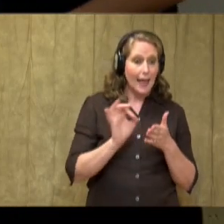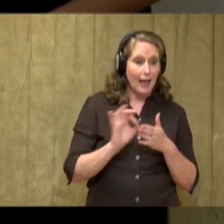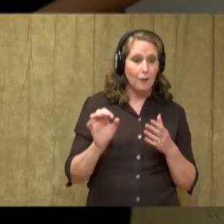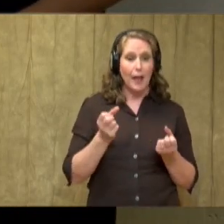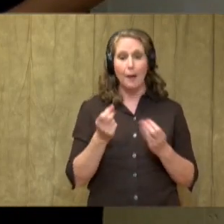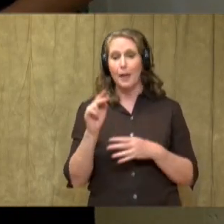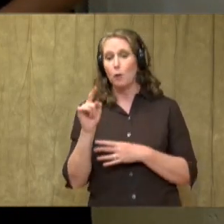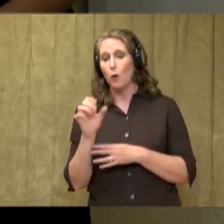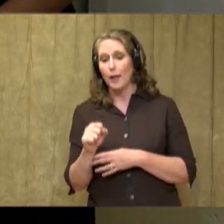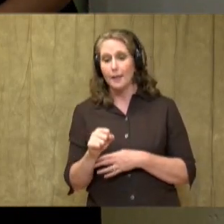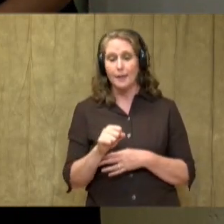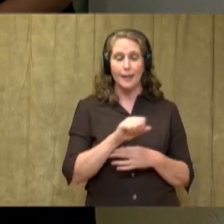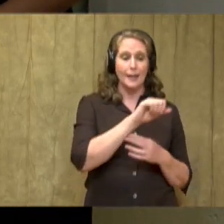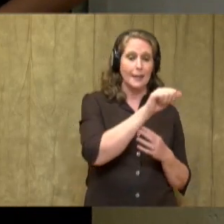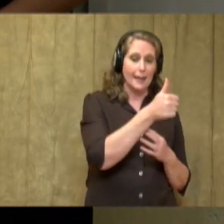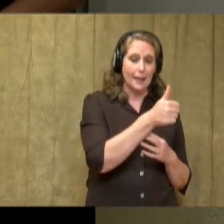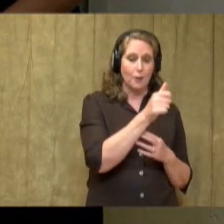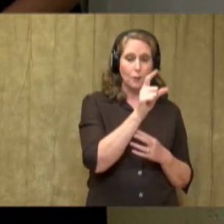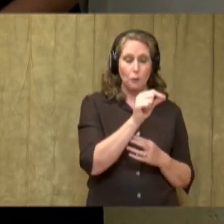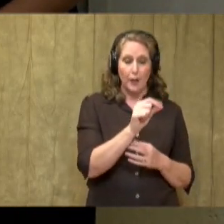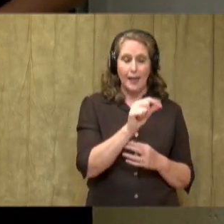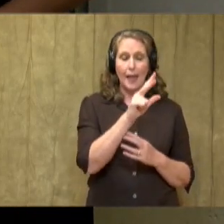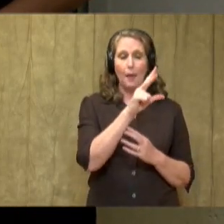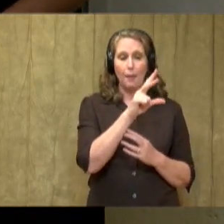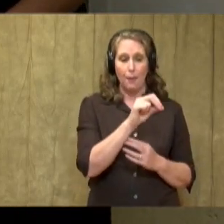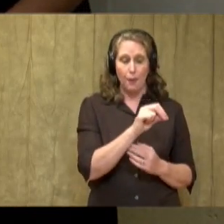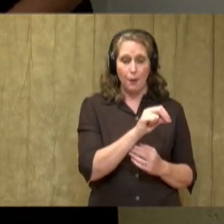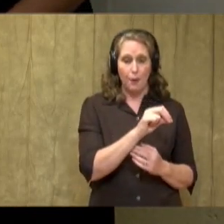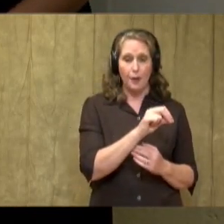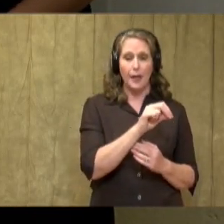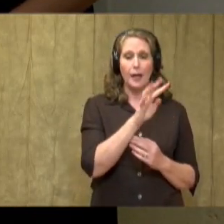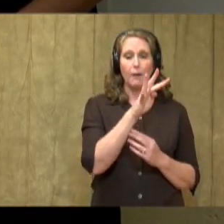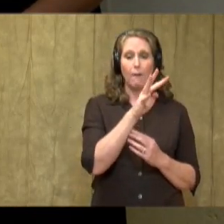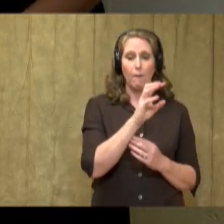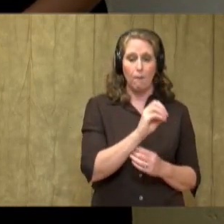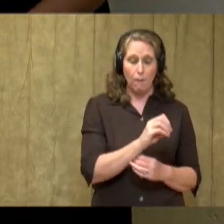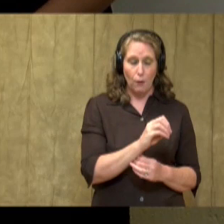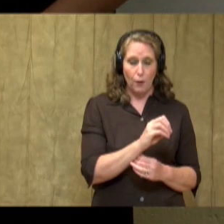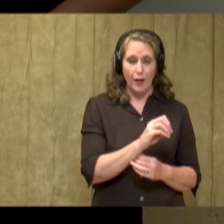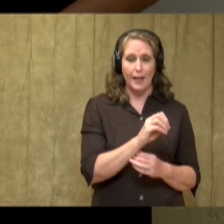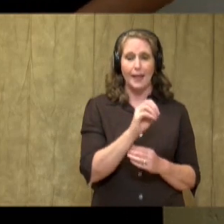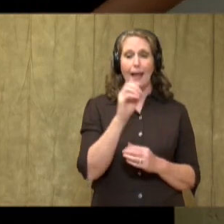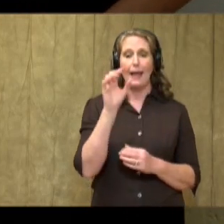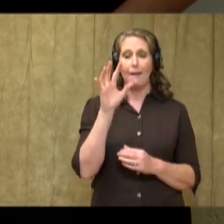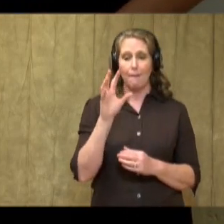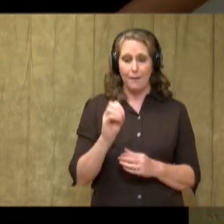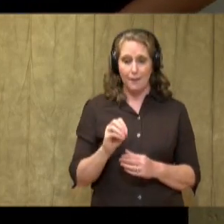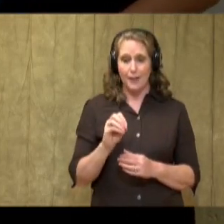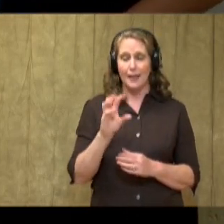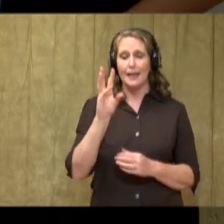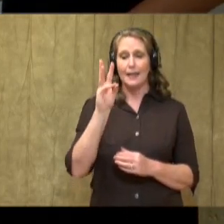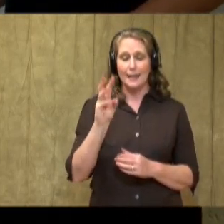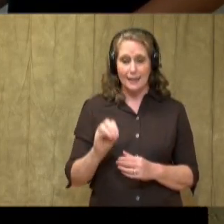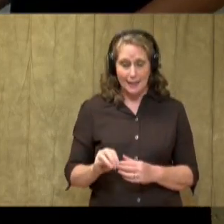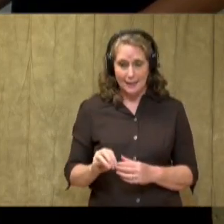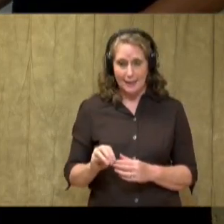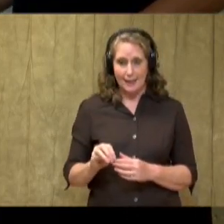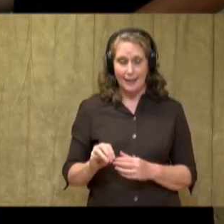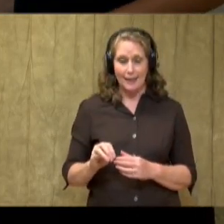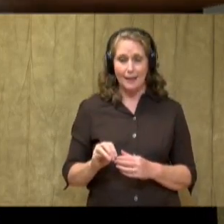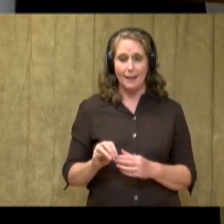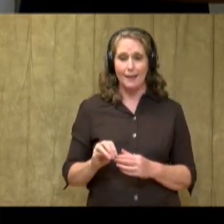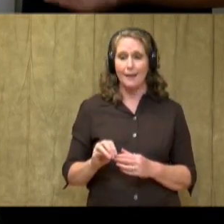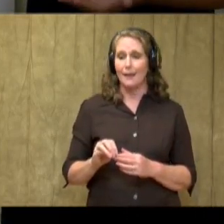1s. 10, 20, 30, 40, 50,